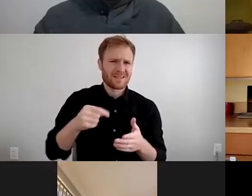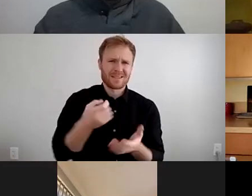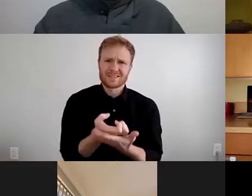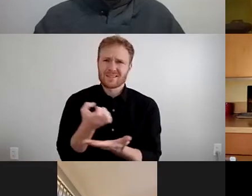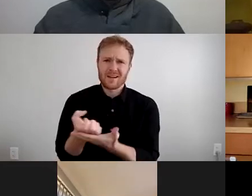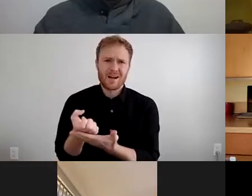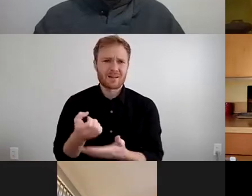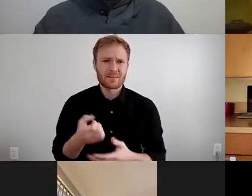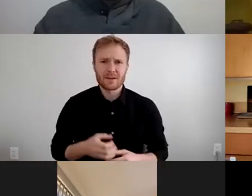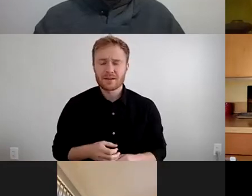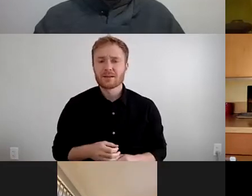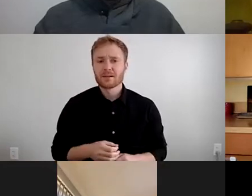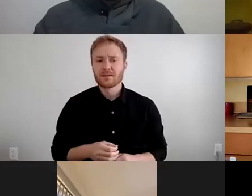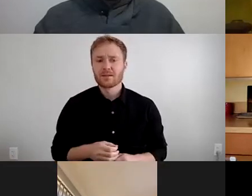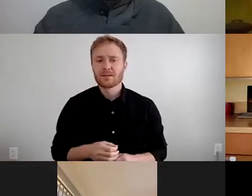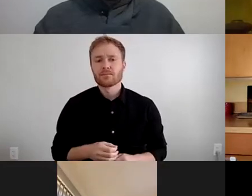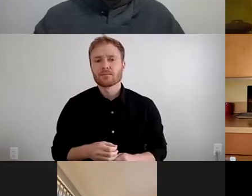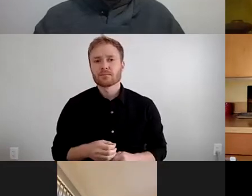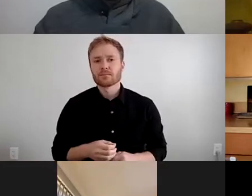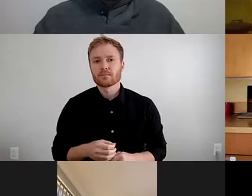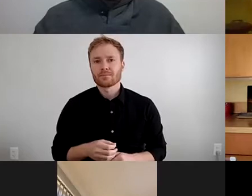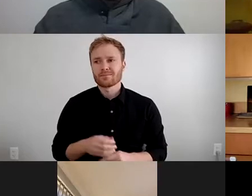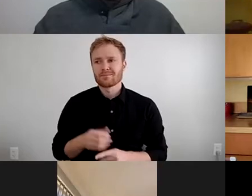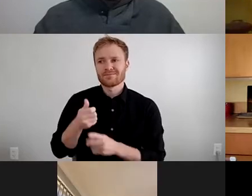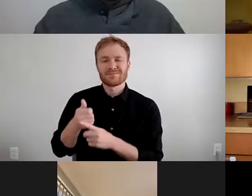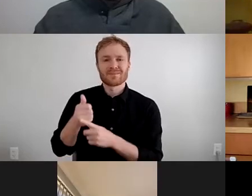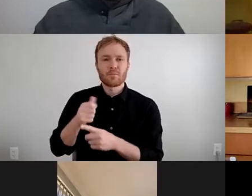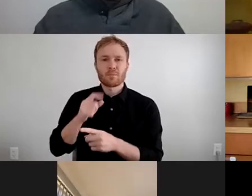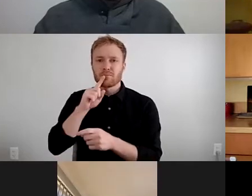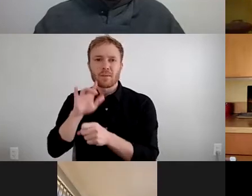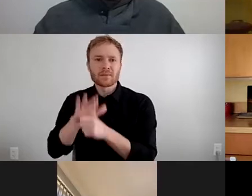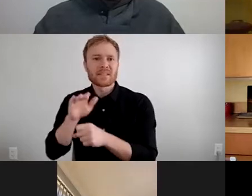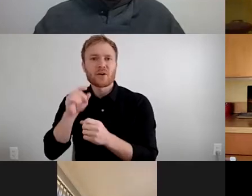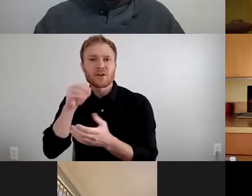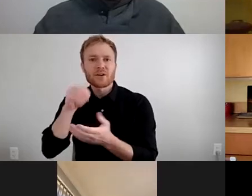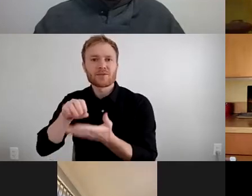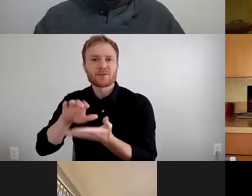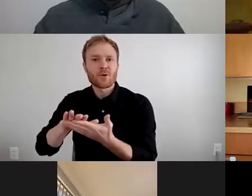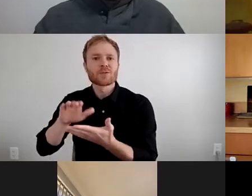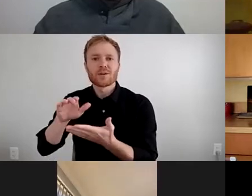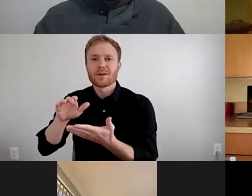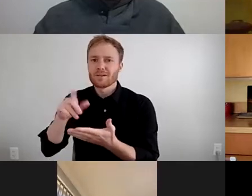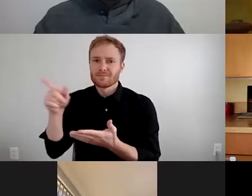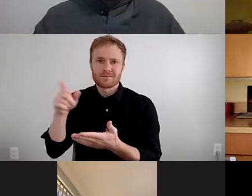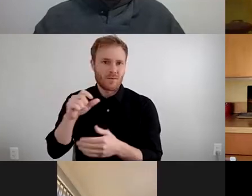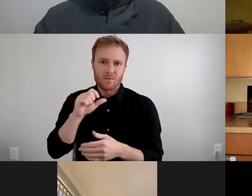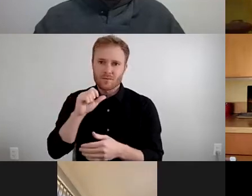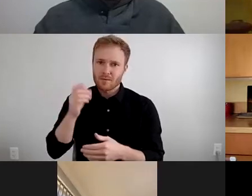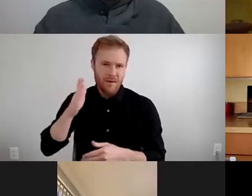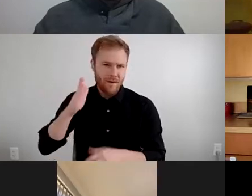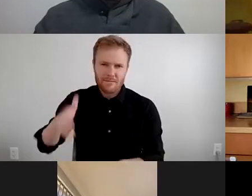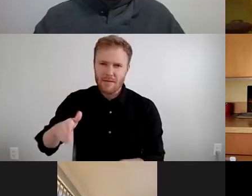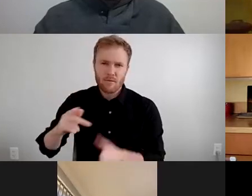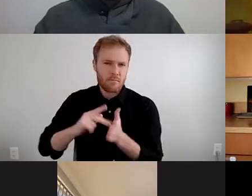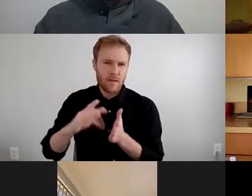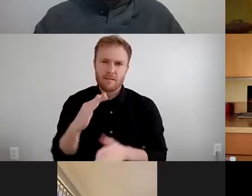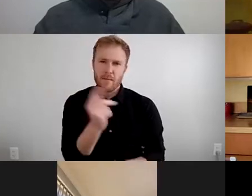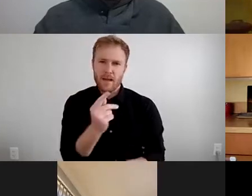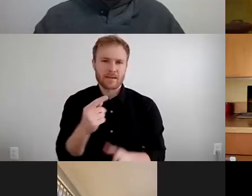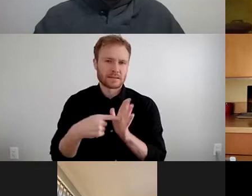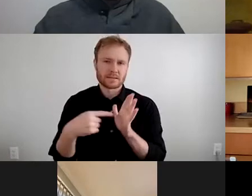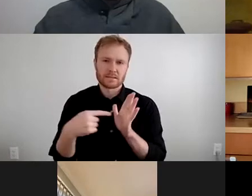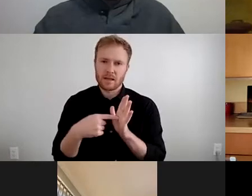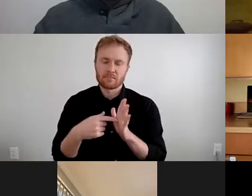a promissory note. And is a promise ever going to pay a debt? And I say no.